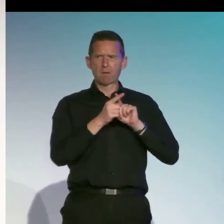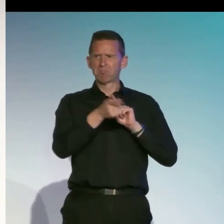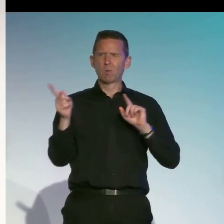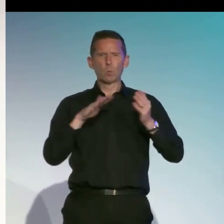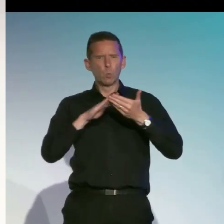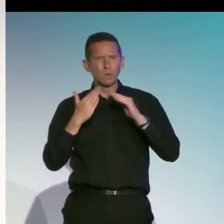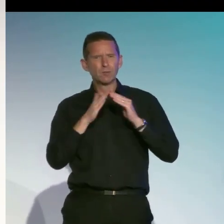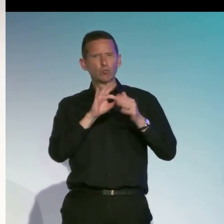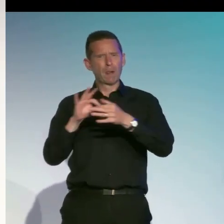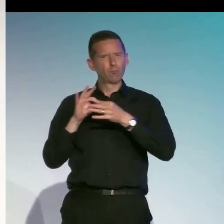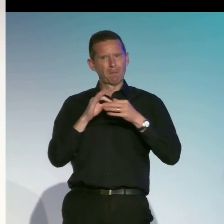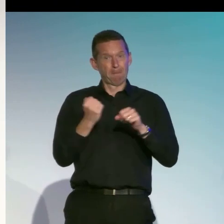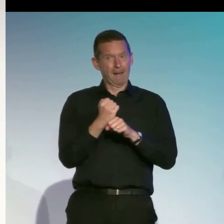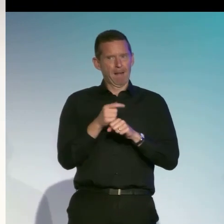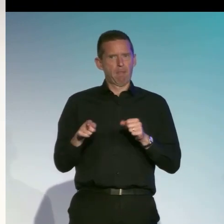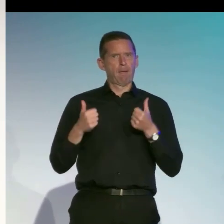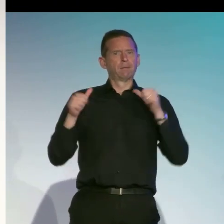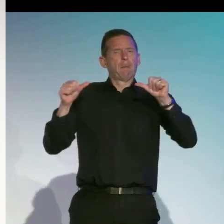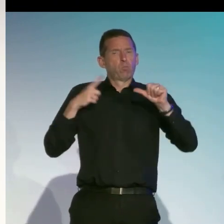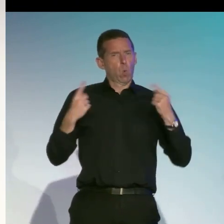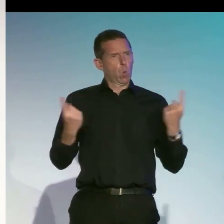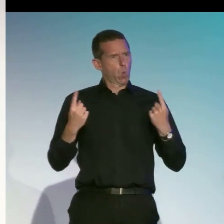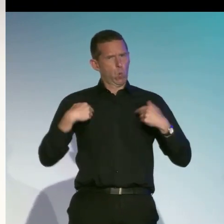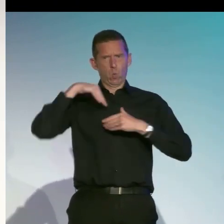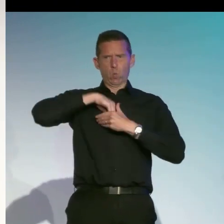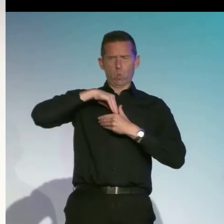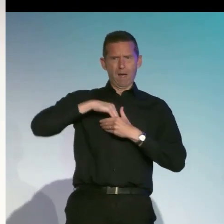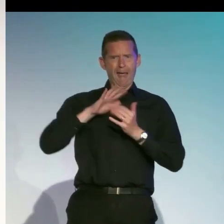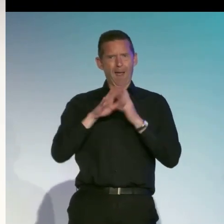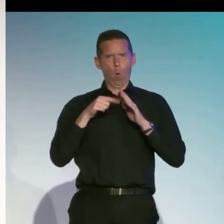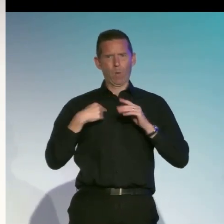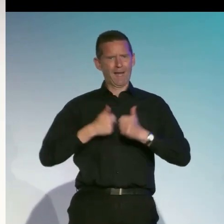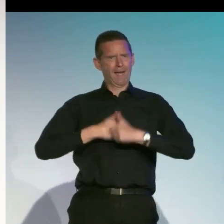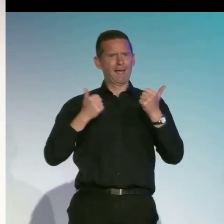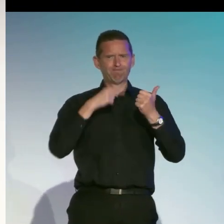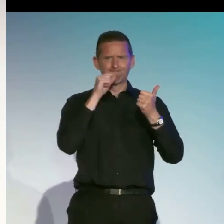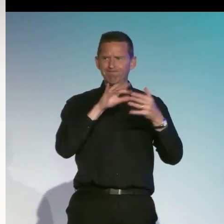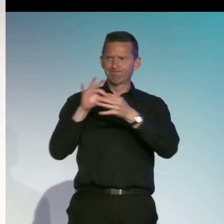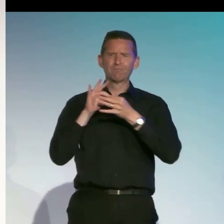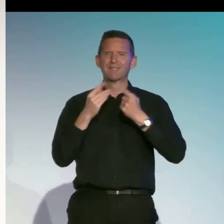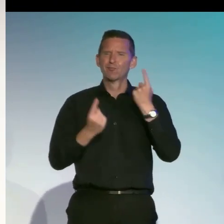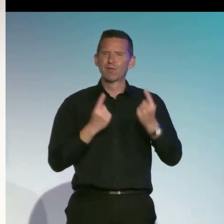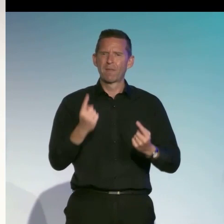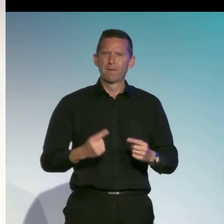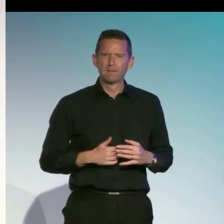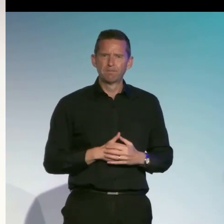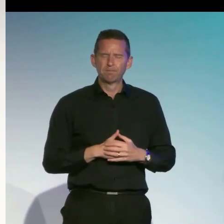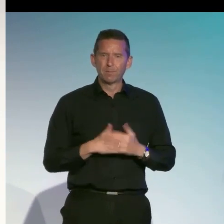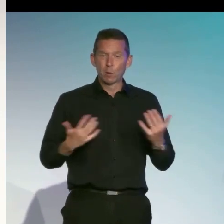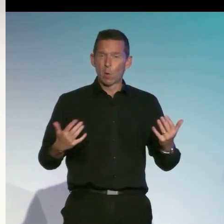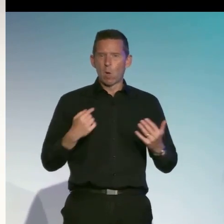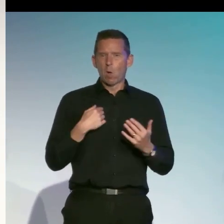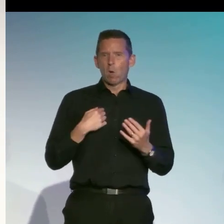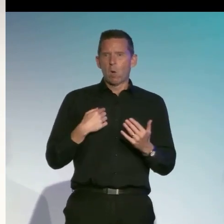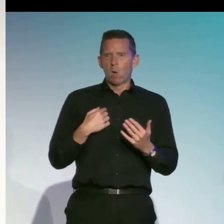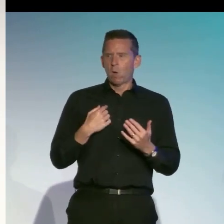relationships that are made possible because of who we are and how we connect to one another. And so, as I kind of look at